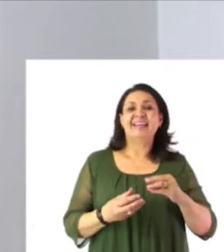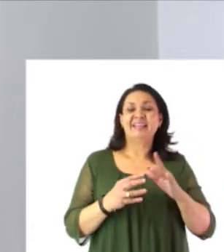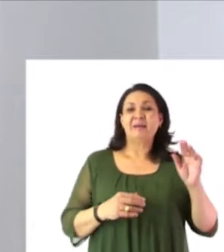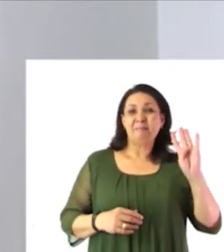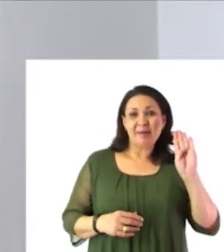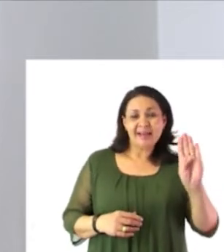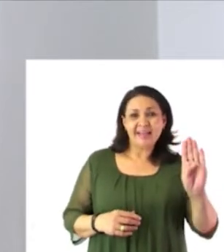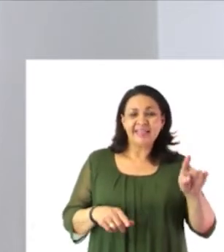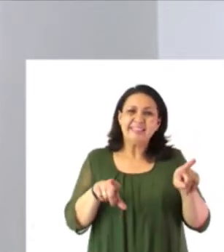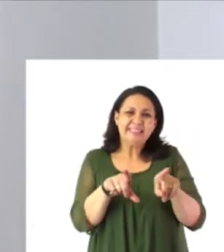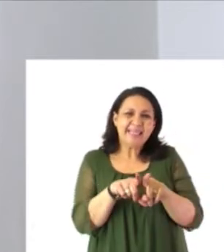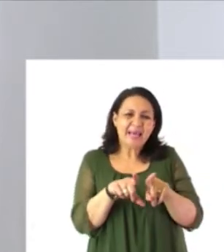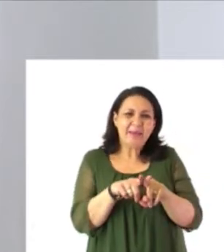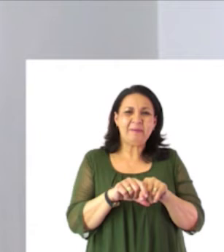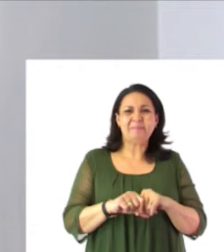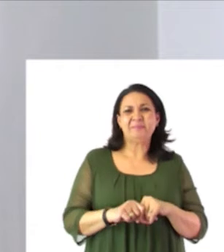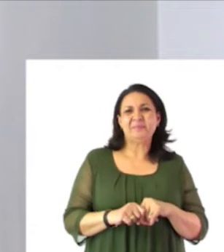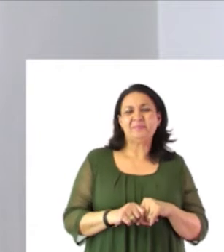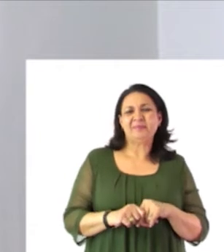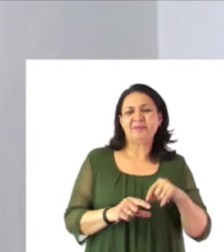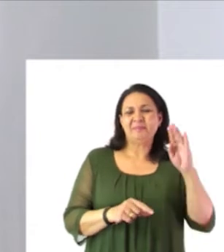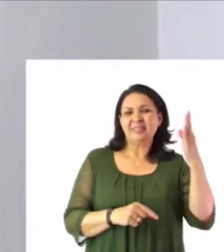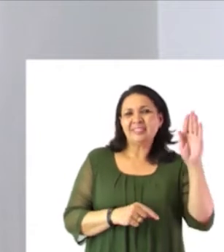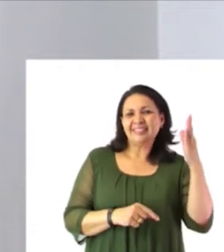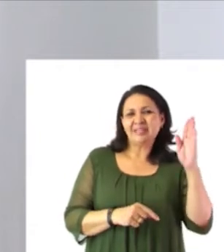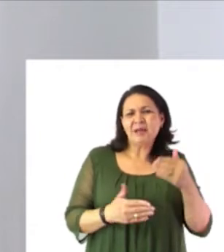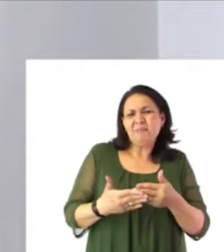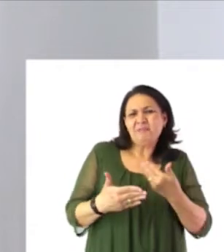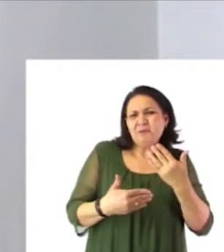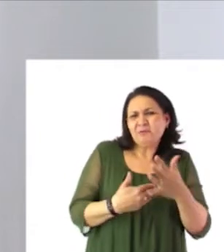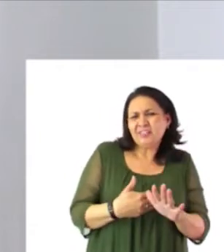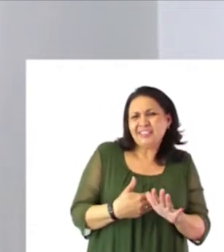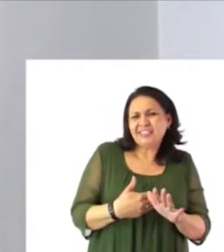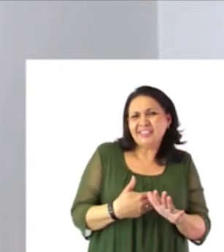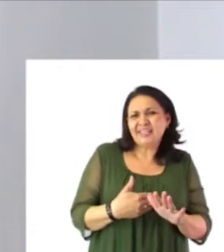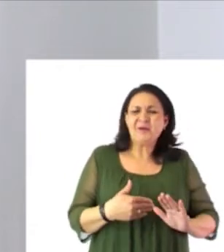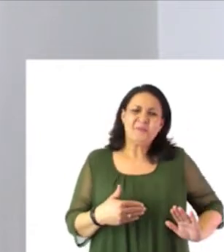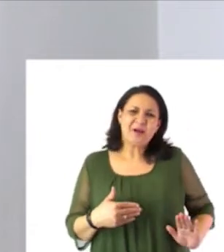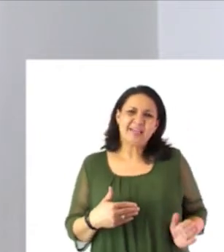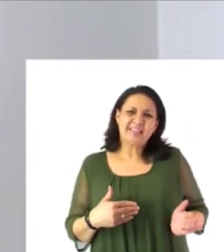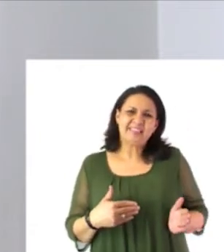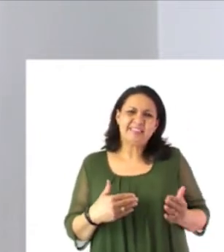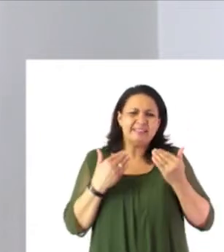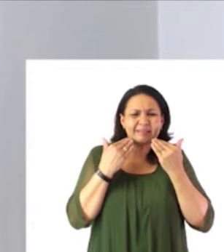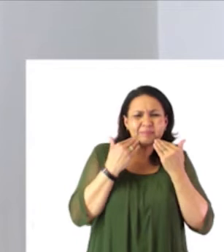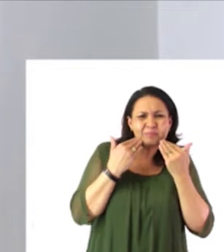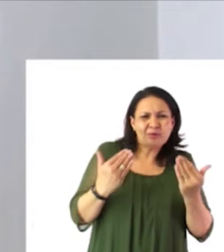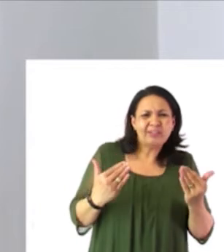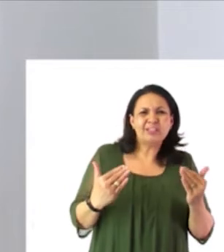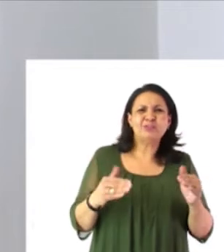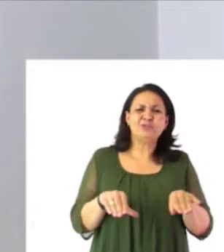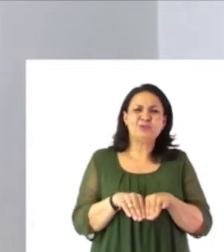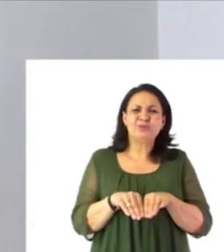and similarities, same pictures. But before we close off, I want us to do something very important.